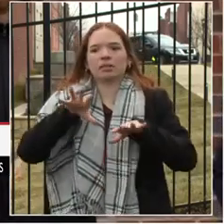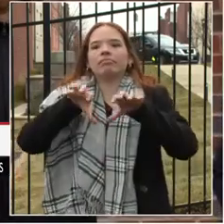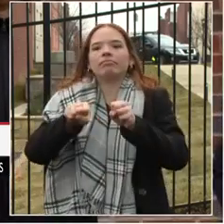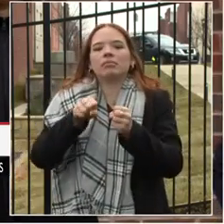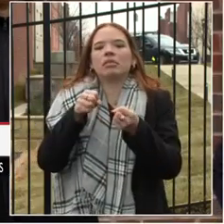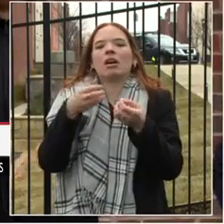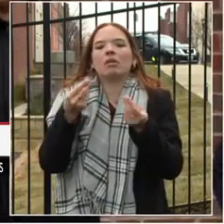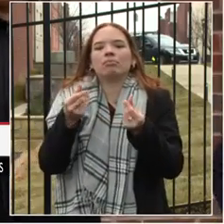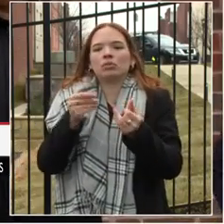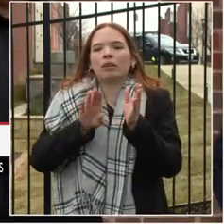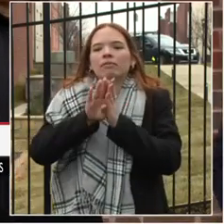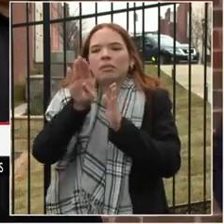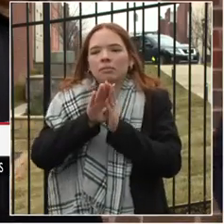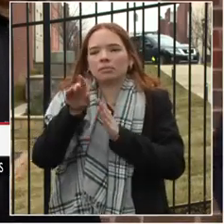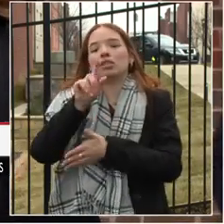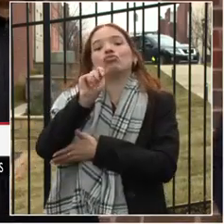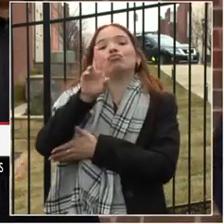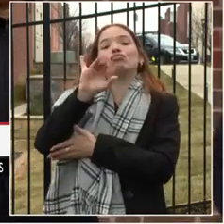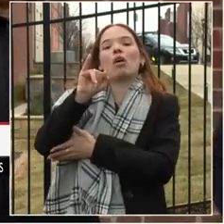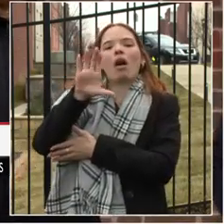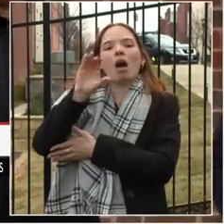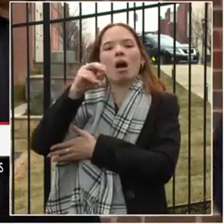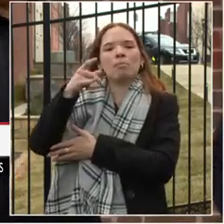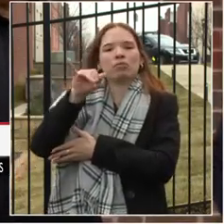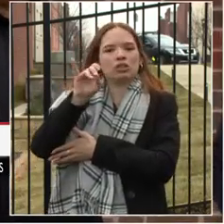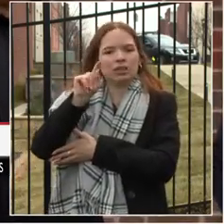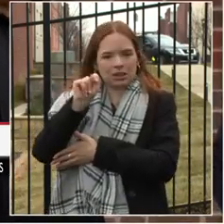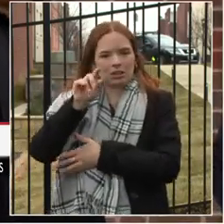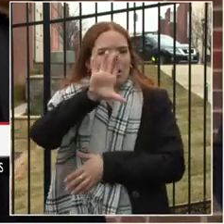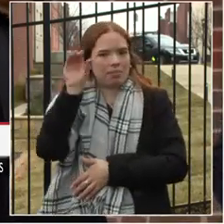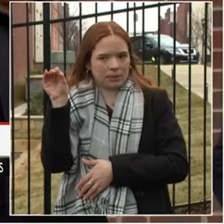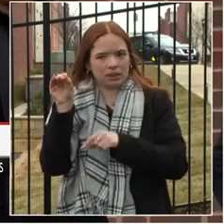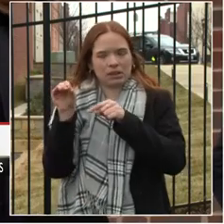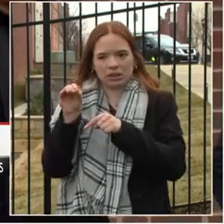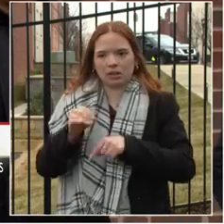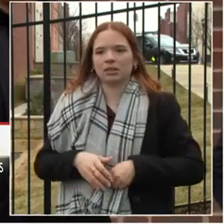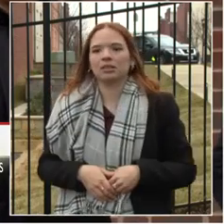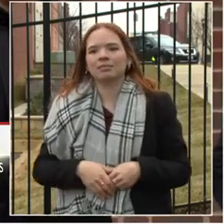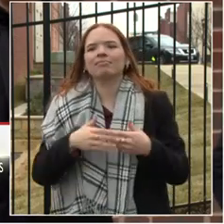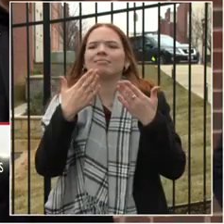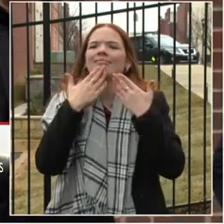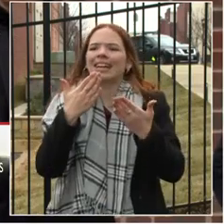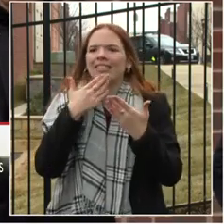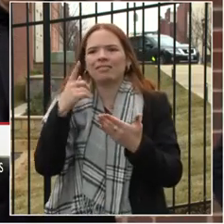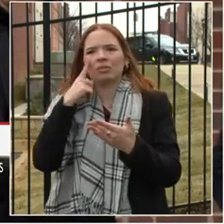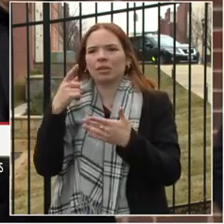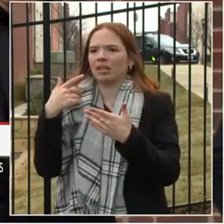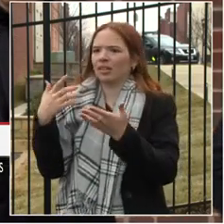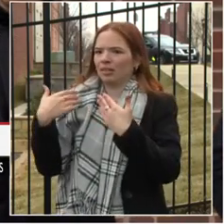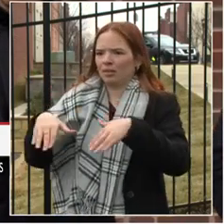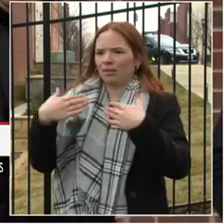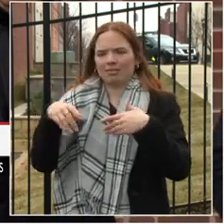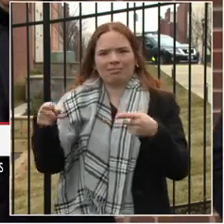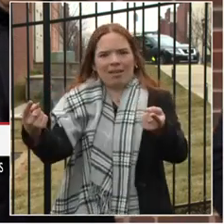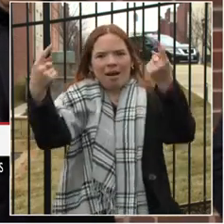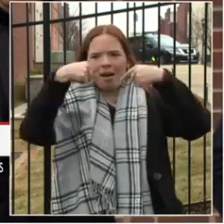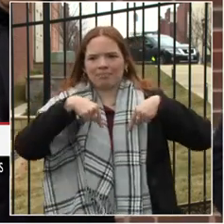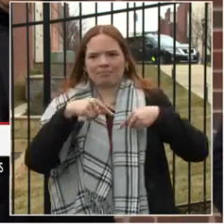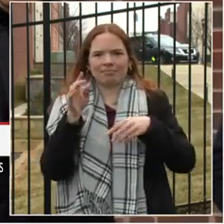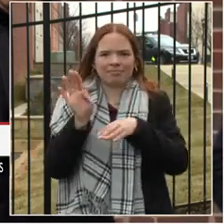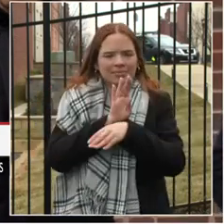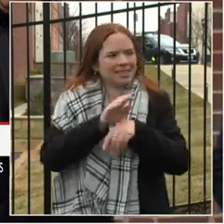Homes. And I want to thank everybody for taking time out of their busy schedule to come out here today and celebrate